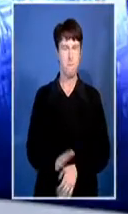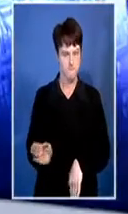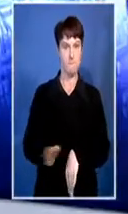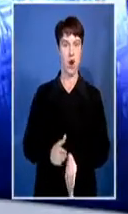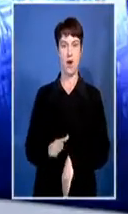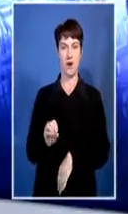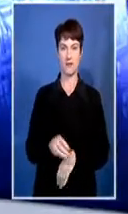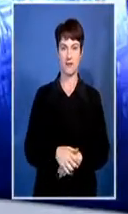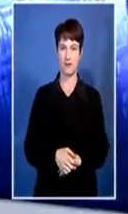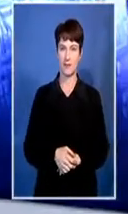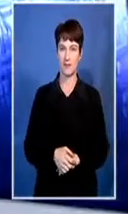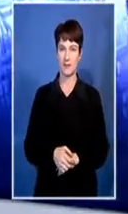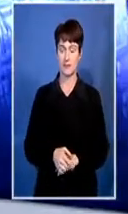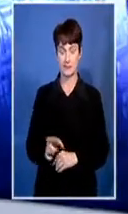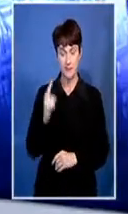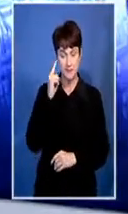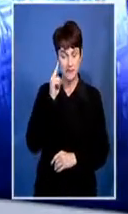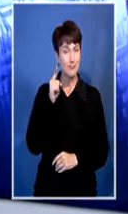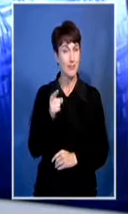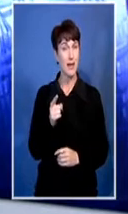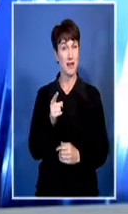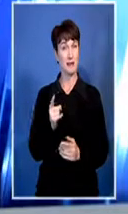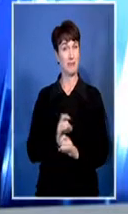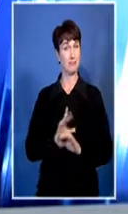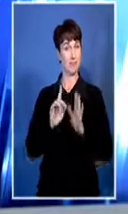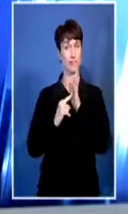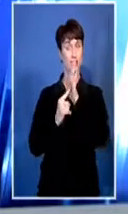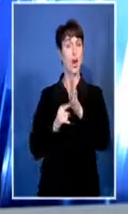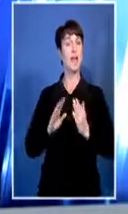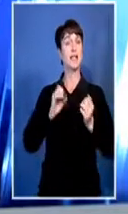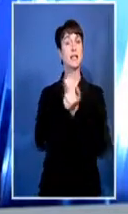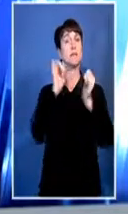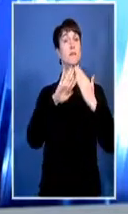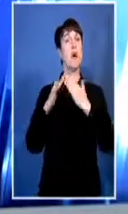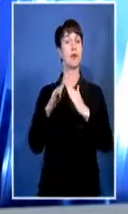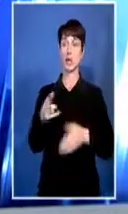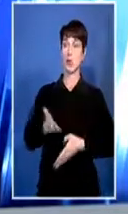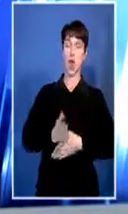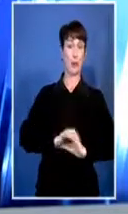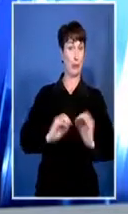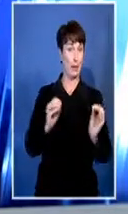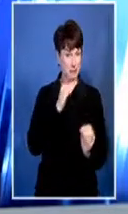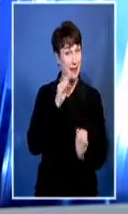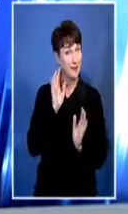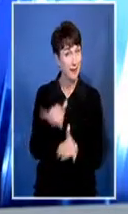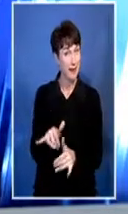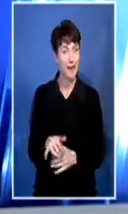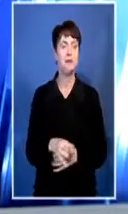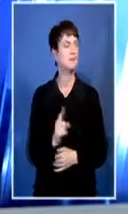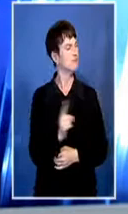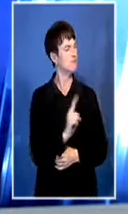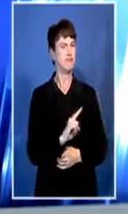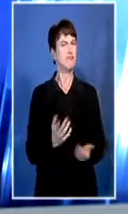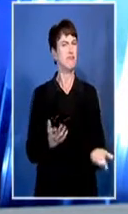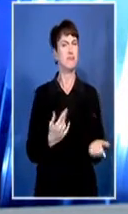you say this is fueling tension, that democracy doesn't work? No, I don't think it's about democracy not working. I think it is